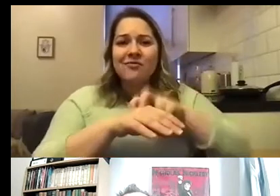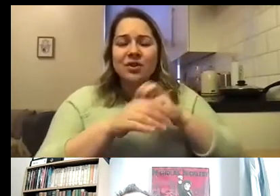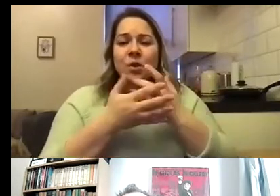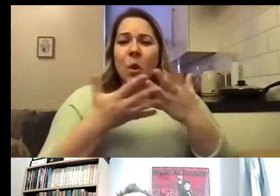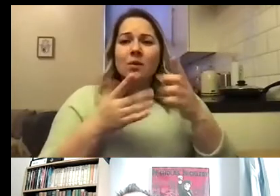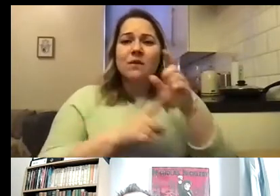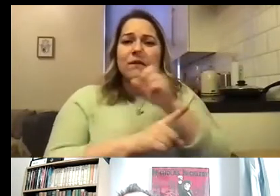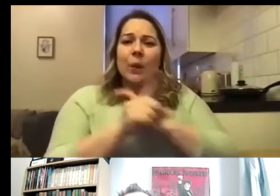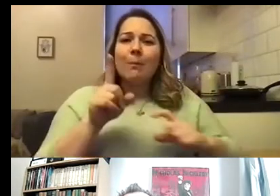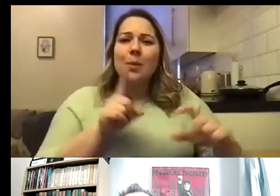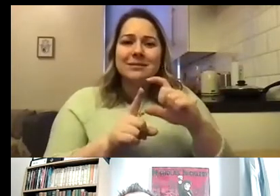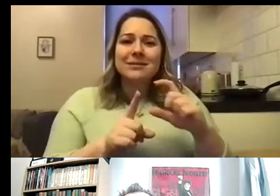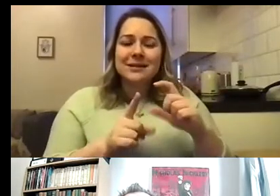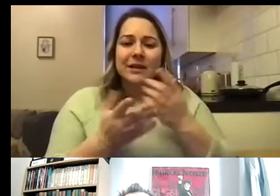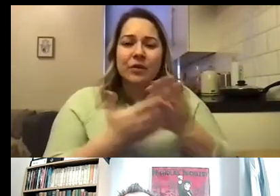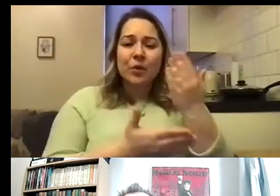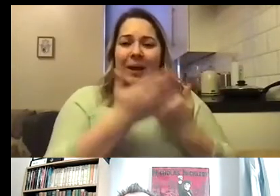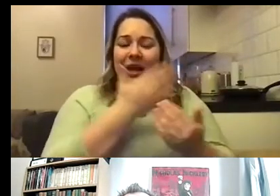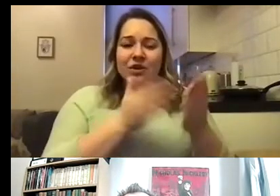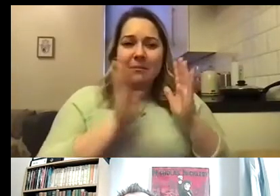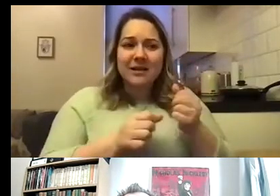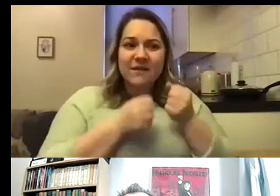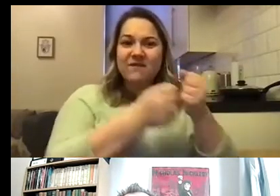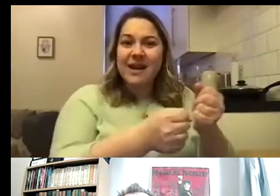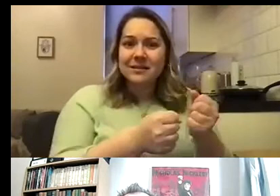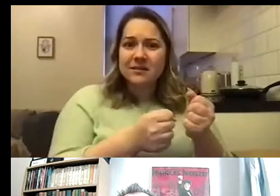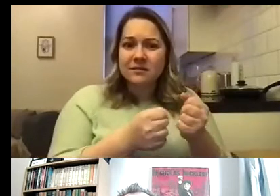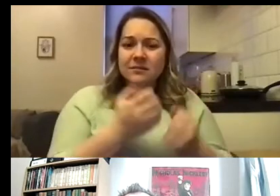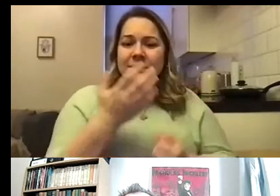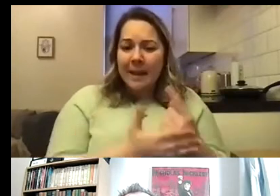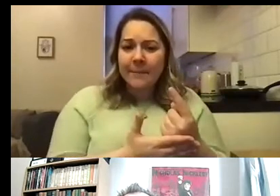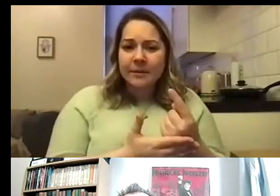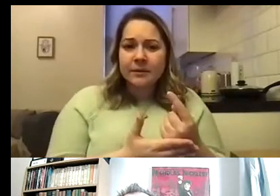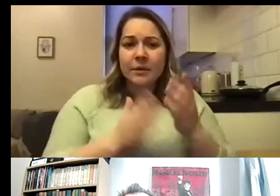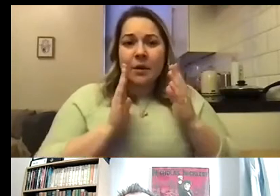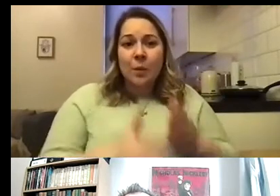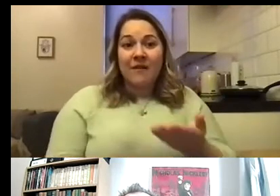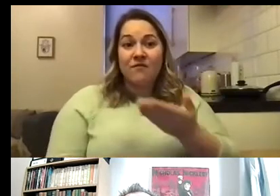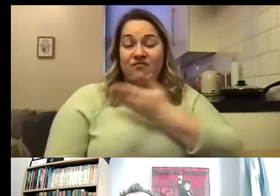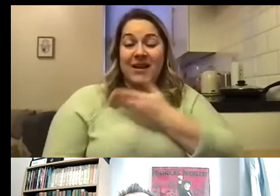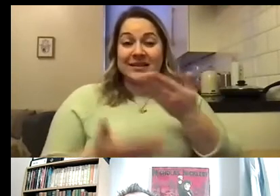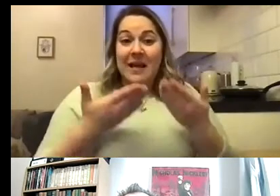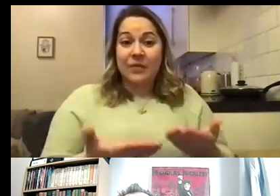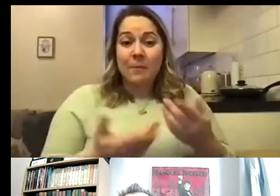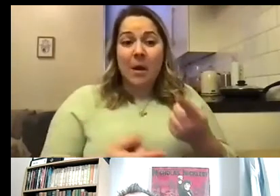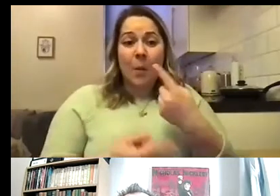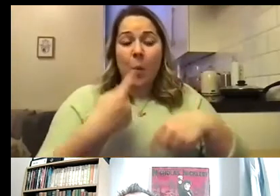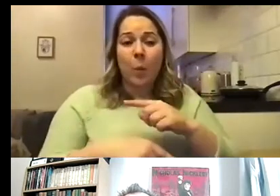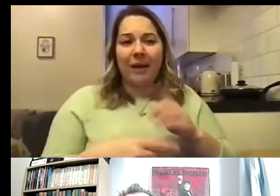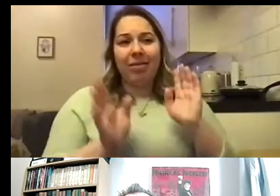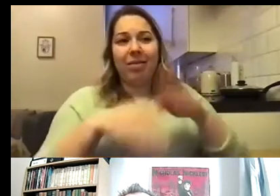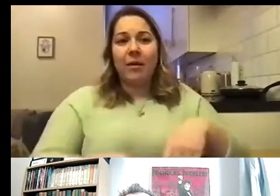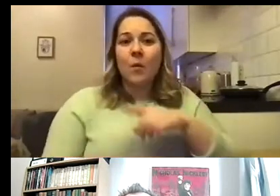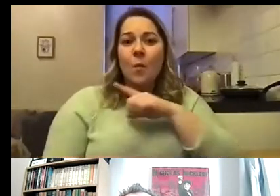communities in history have had to fight. And the reason that we have the rights we have today, things that we take for granted, are because people